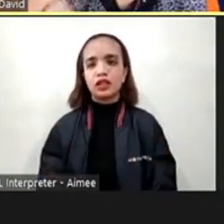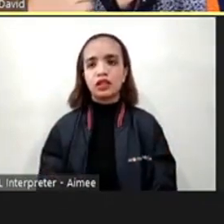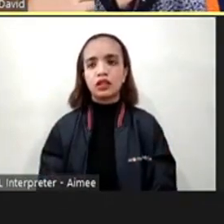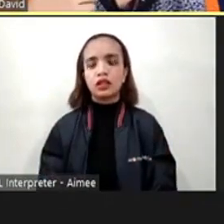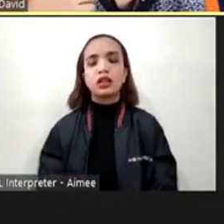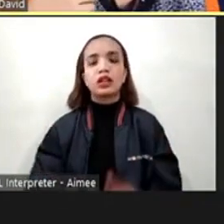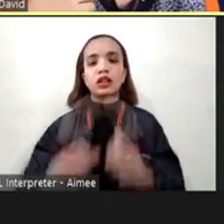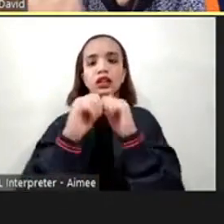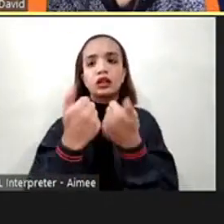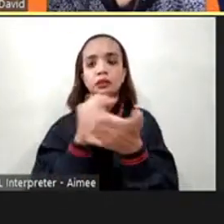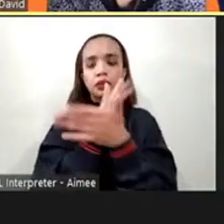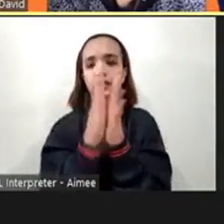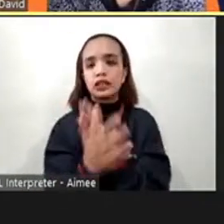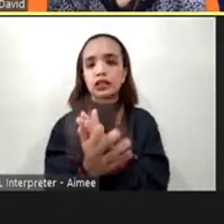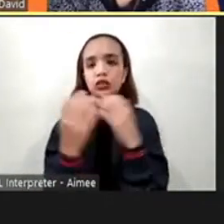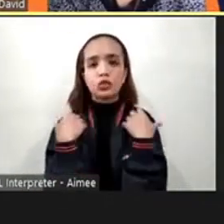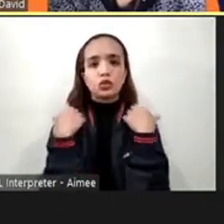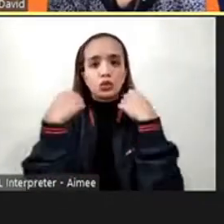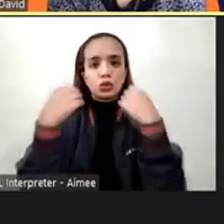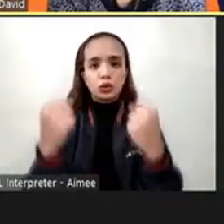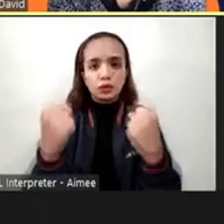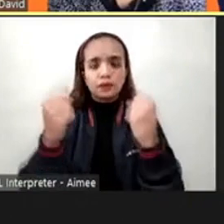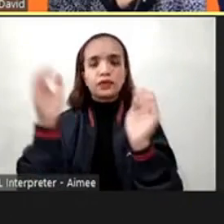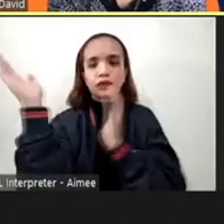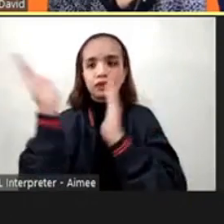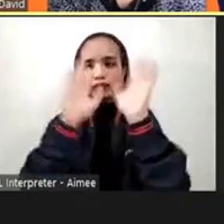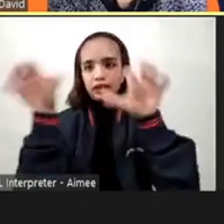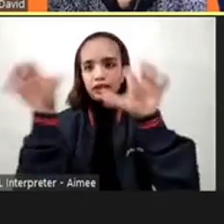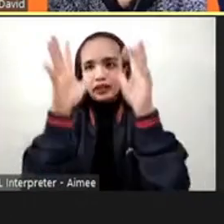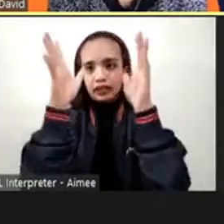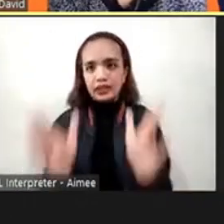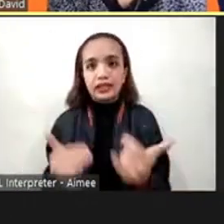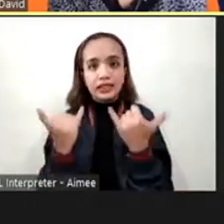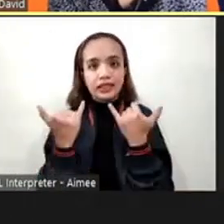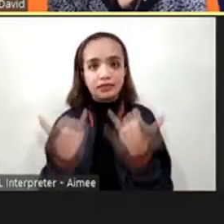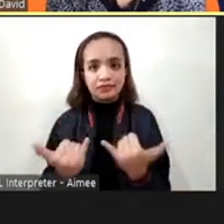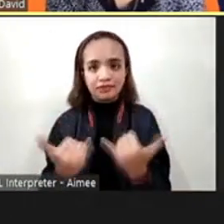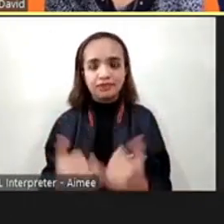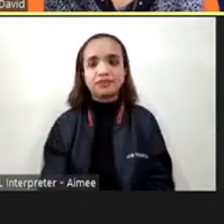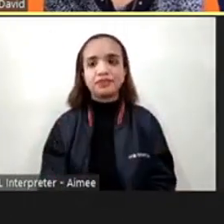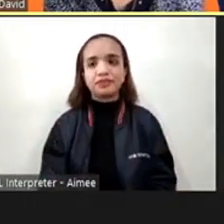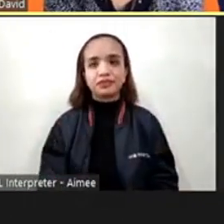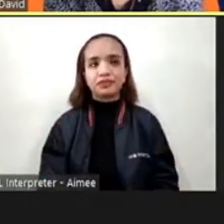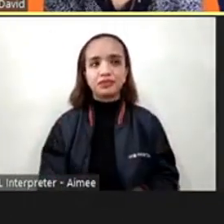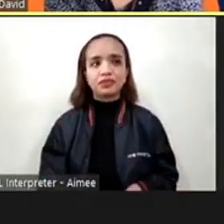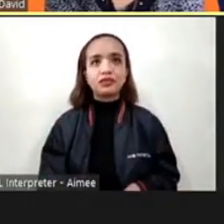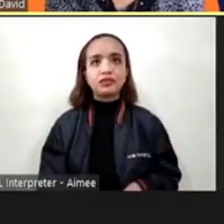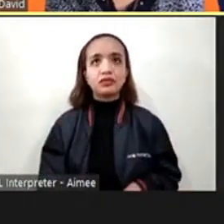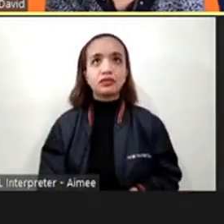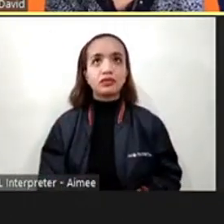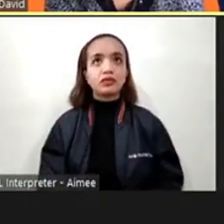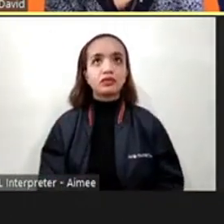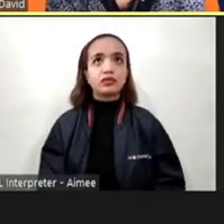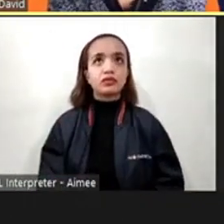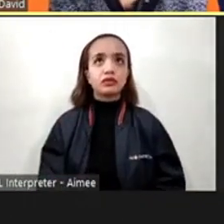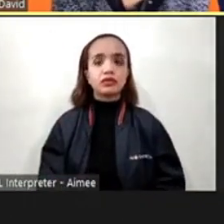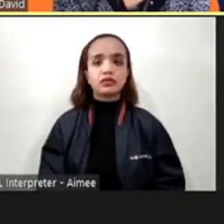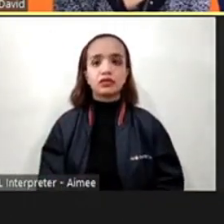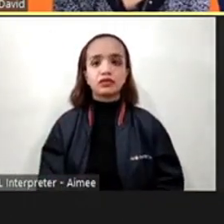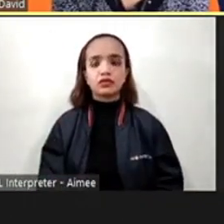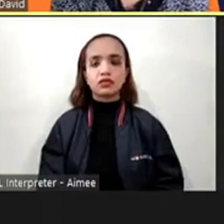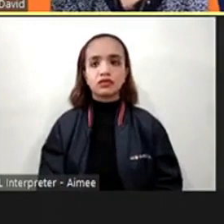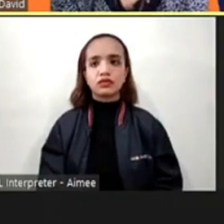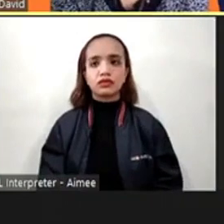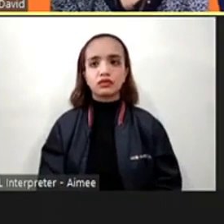resilient yung ating mga frontliners lalo na sa panahon ng pandemya? Para i-discuss ang organizational resilience, supporting the